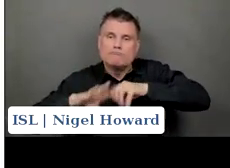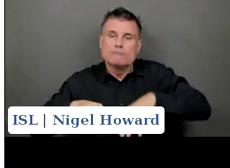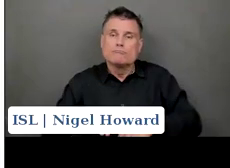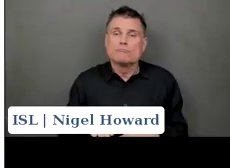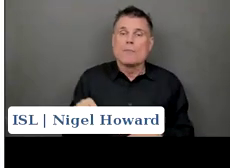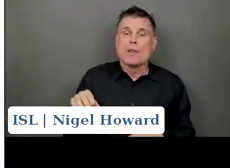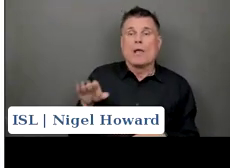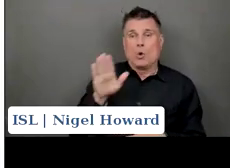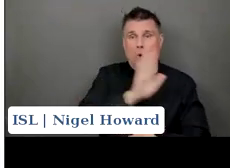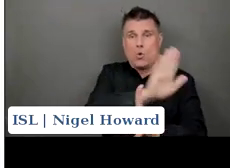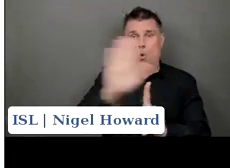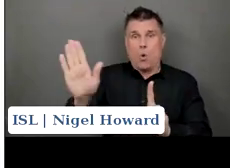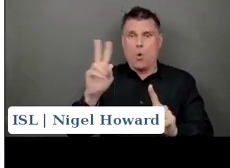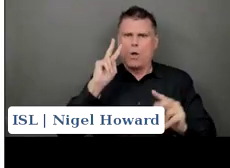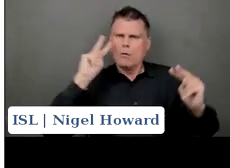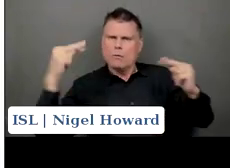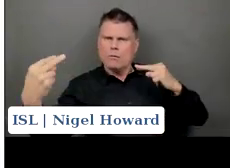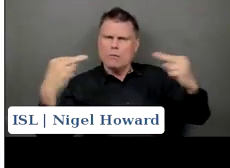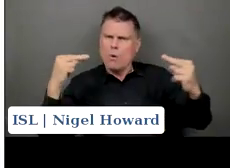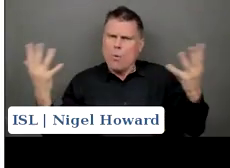mentimeter.com and enter the code